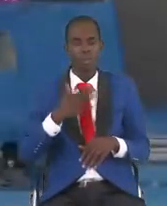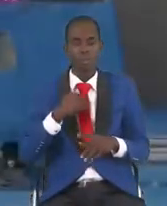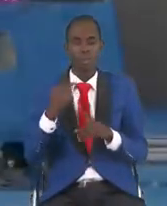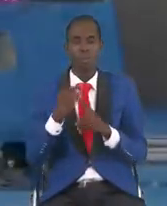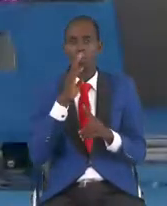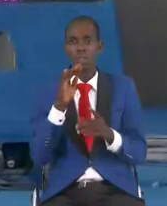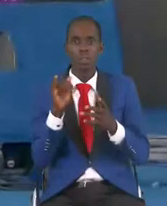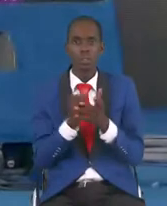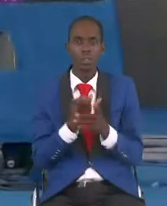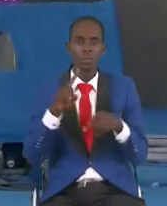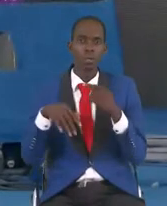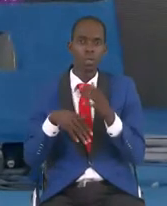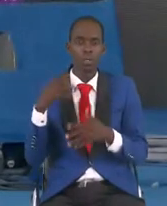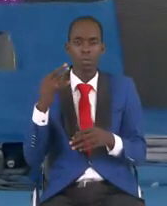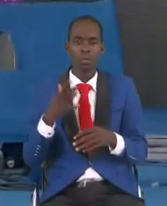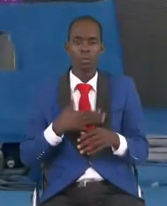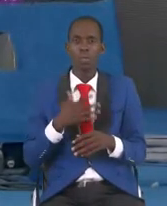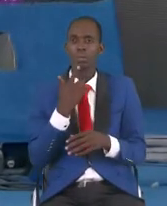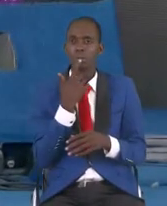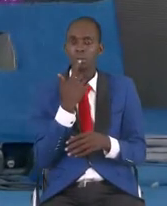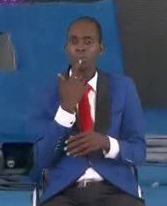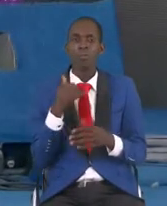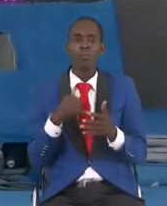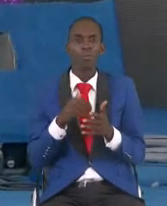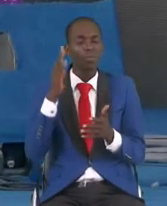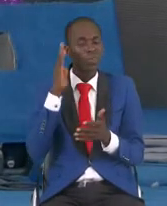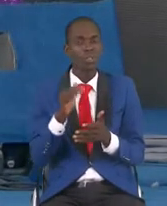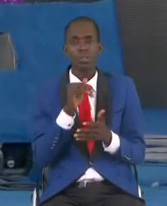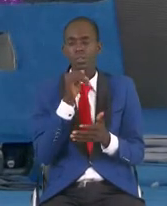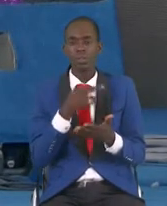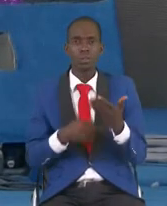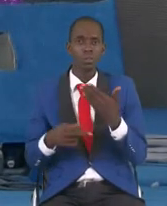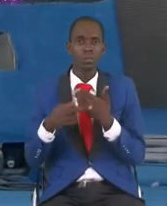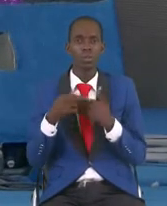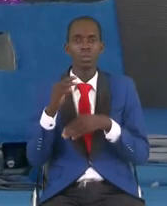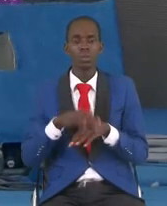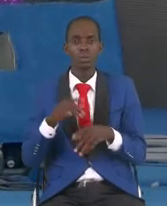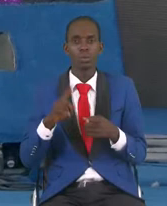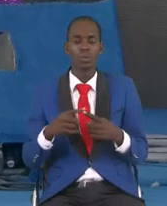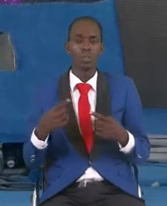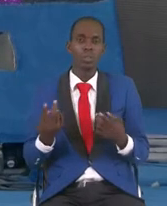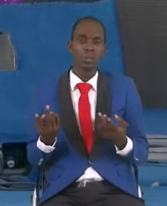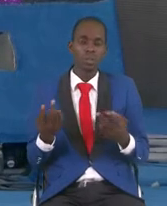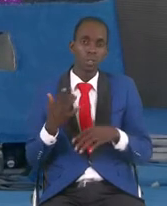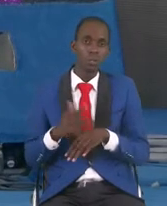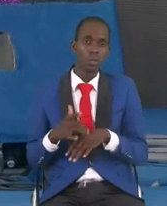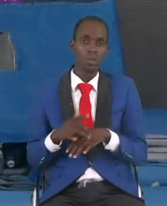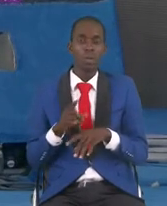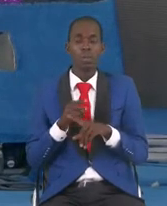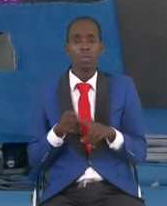goeth forth out of my mouth. It shall not return unto me void,